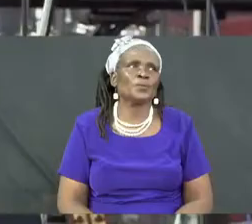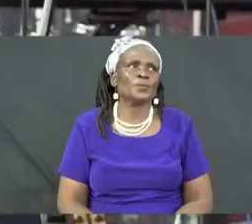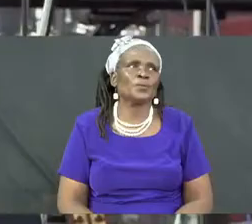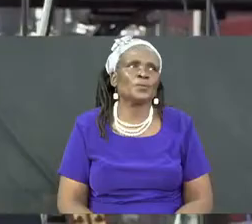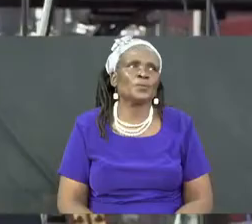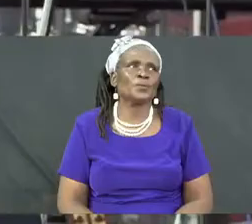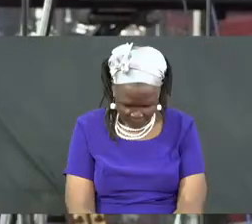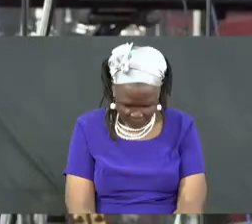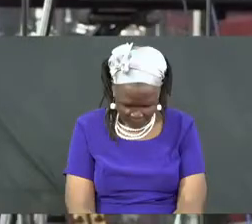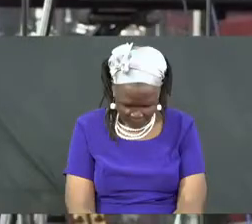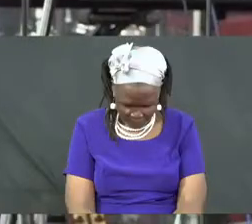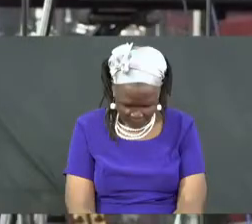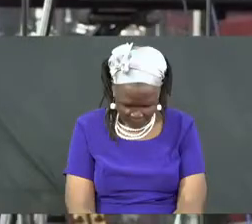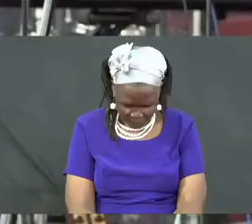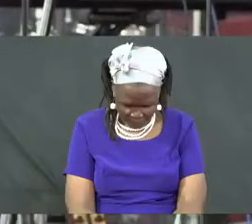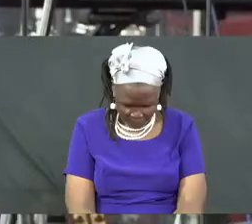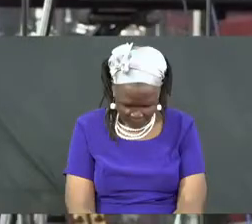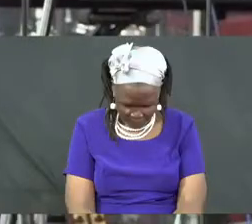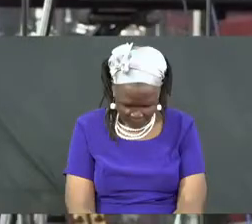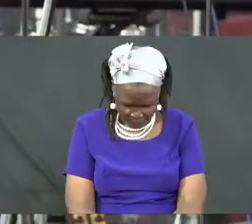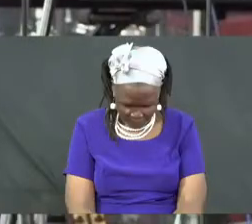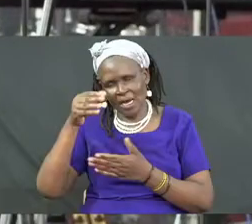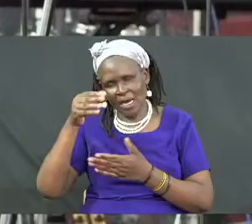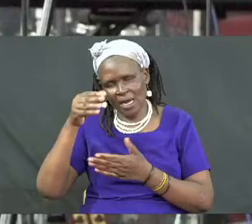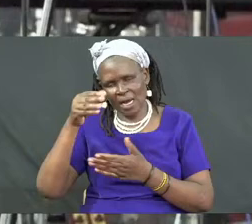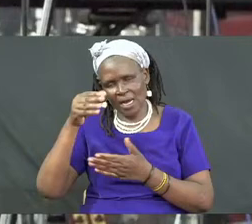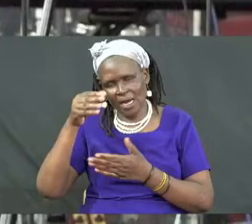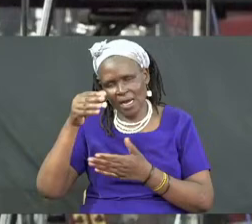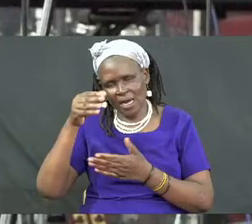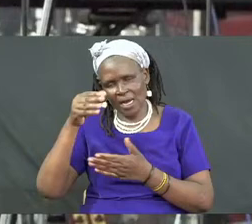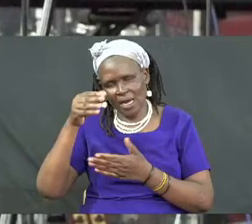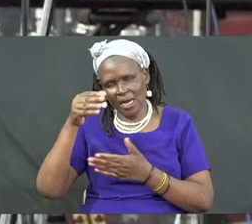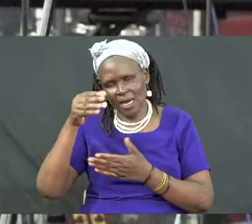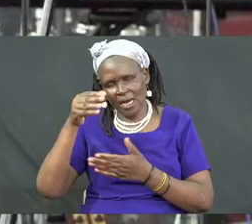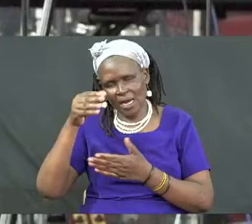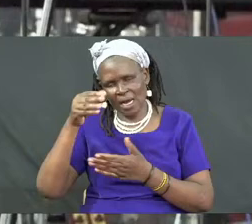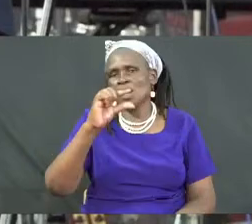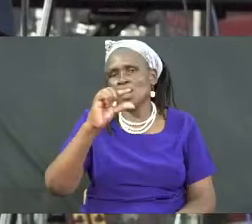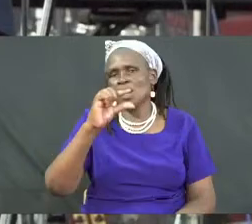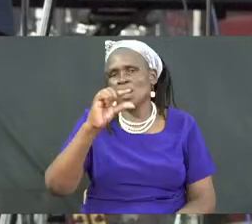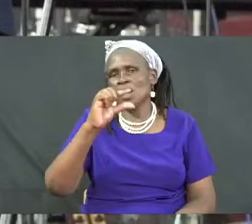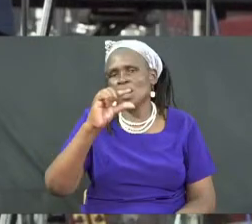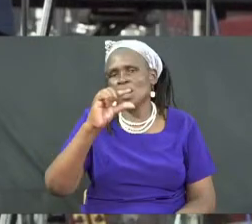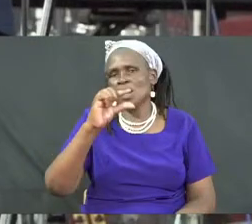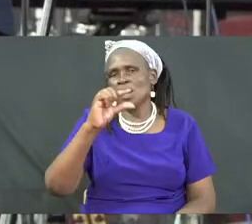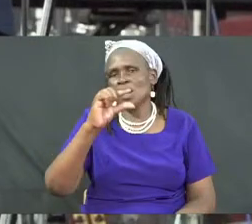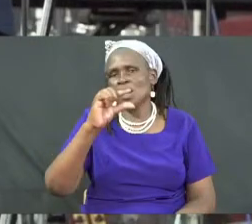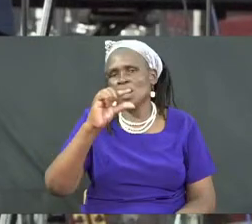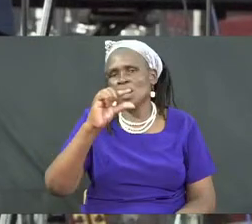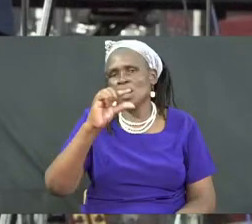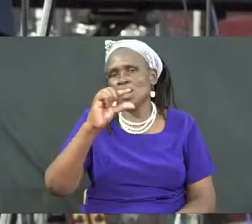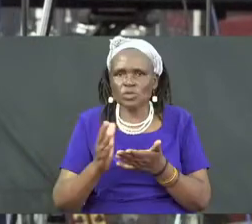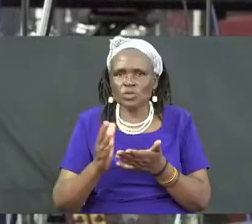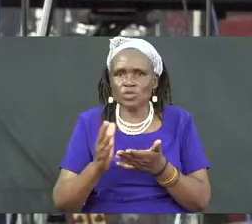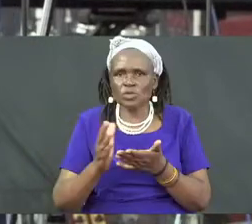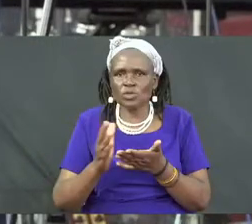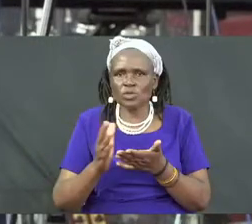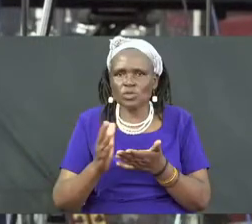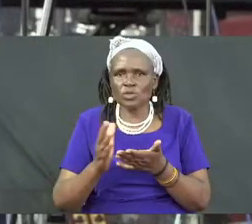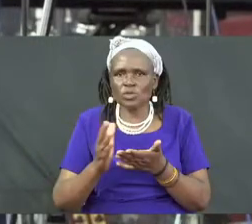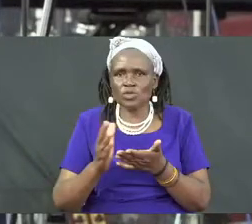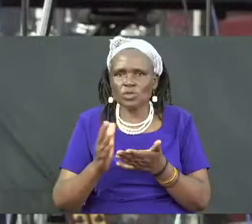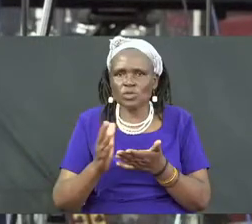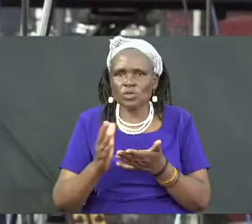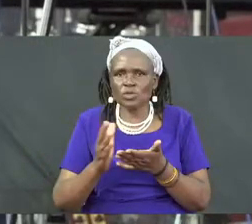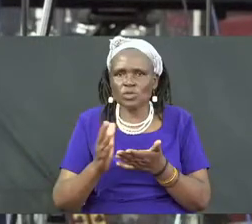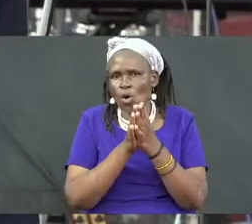So let us learn then from this church of Pergamum. And what I want to share from two movements